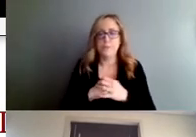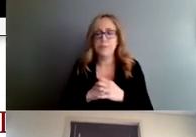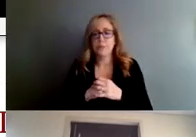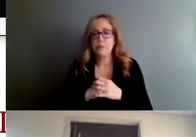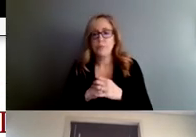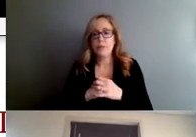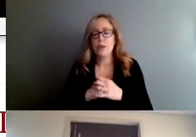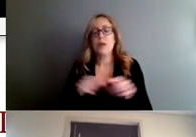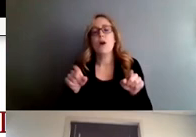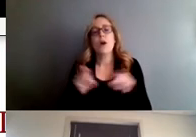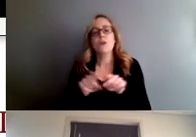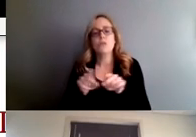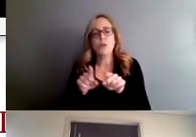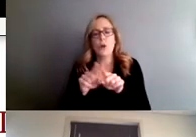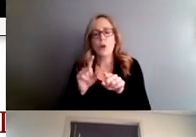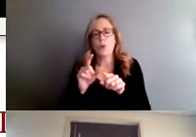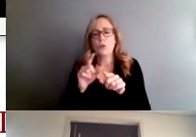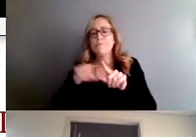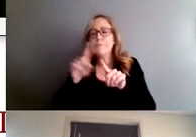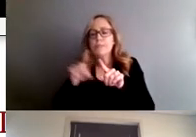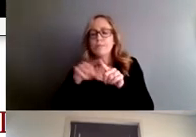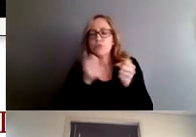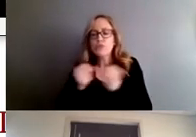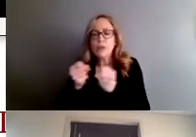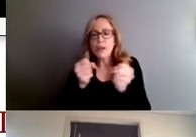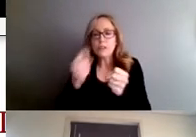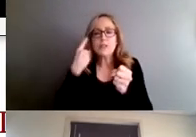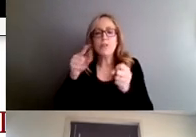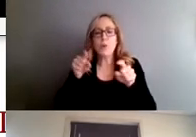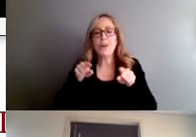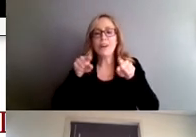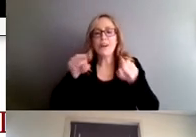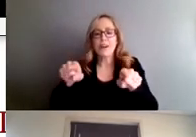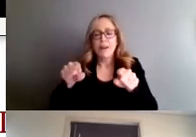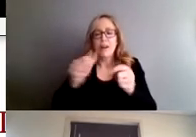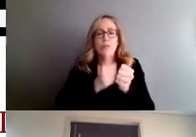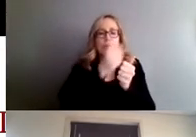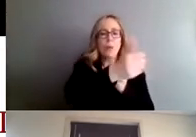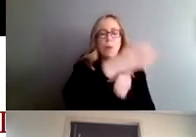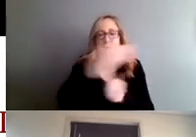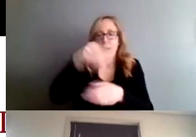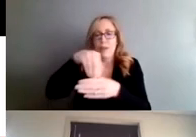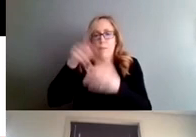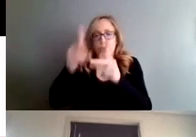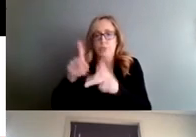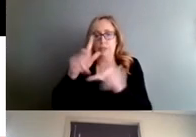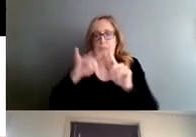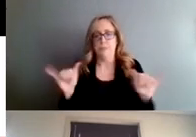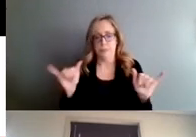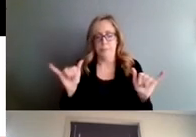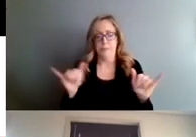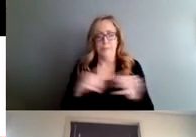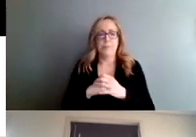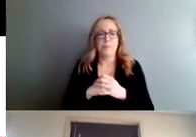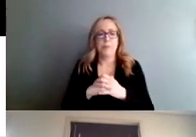we're implementing effective strategies for concurrent instruction. Next slide, Jeffrey. Some of the